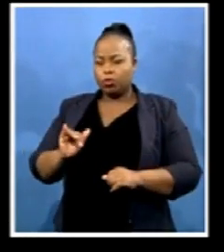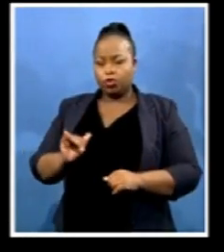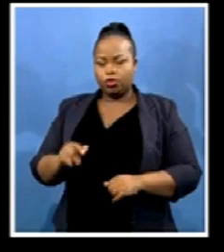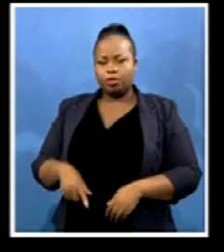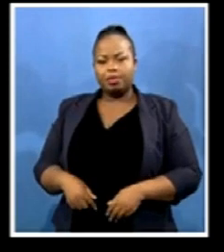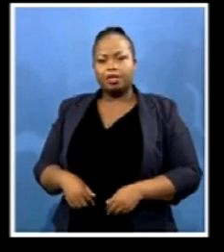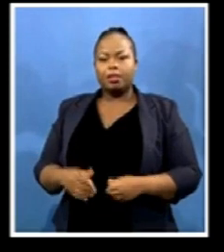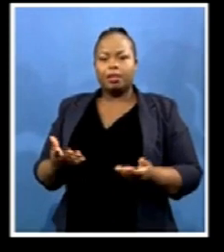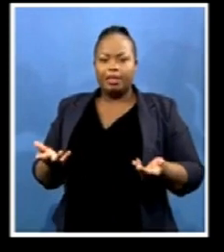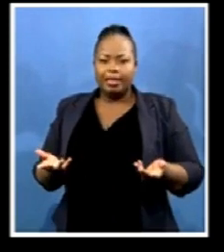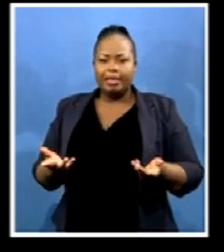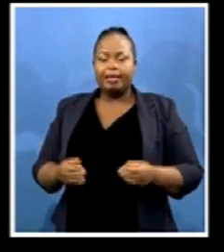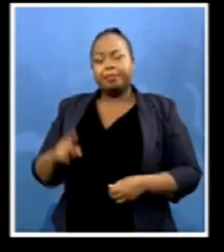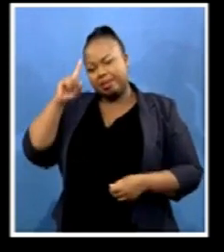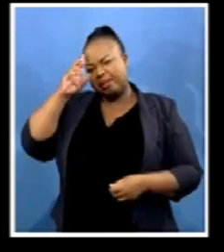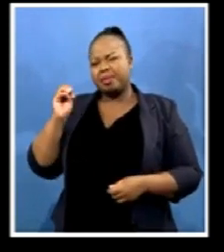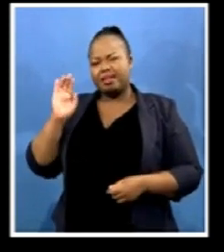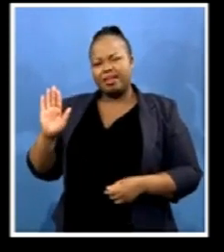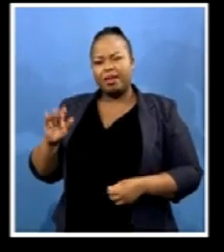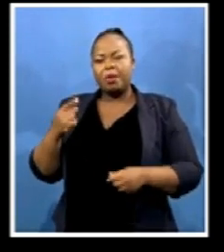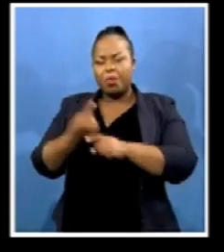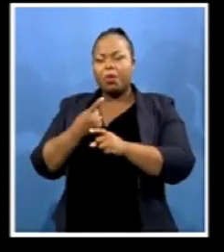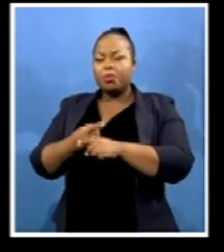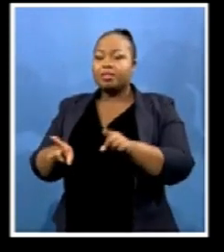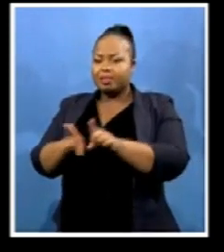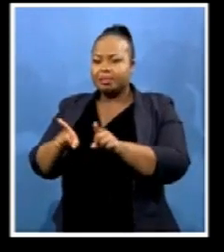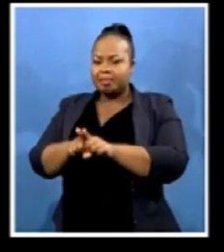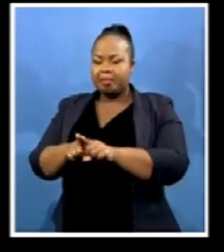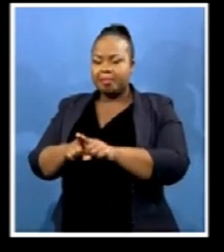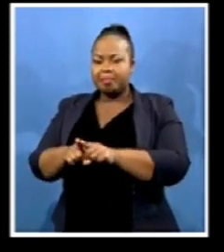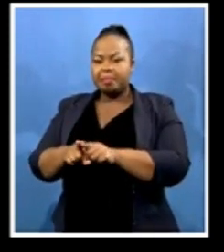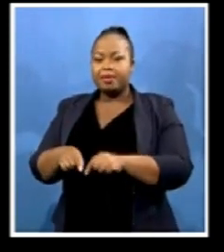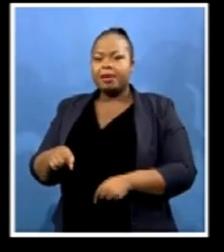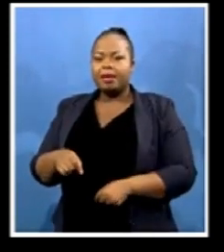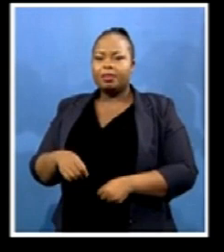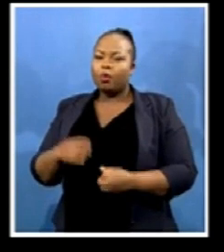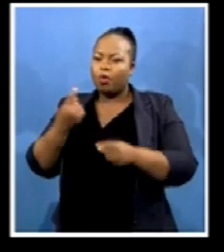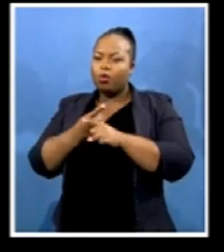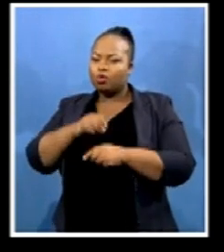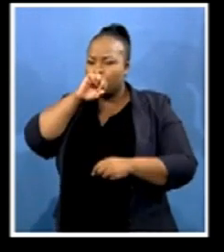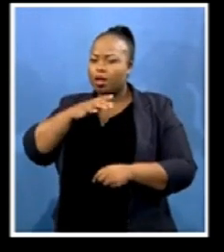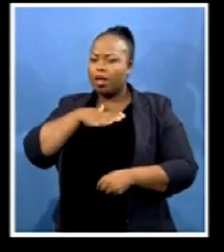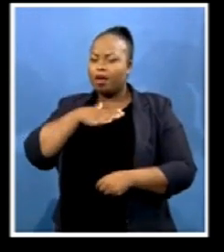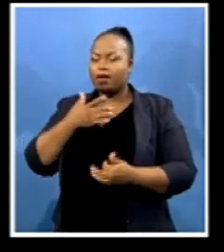fact, also reflected on this sense of humor in Long Walk to Freedom. Yeah. He said that